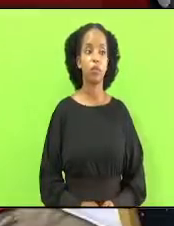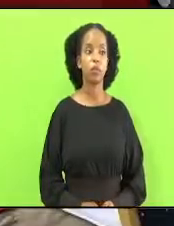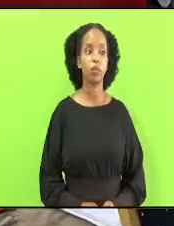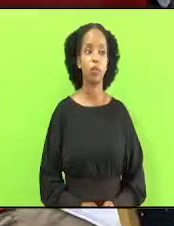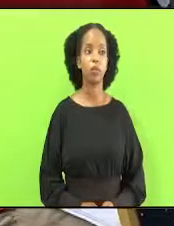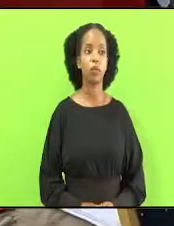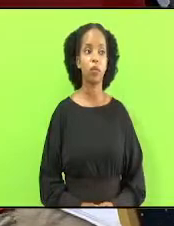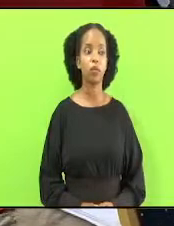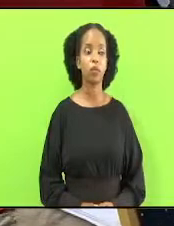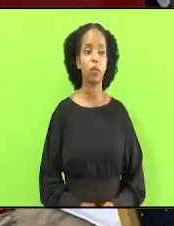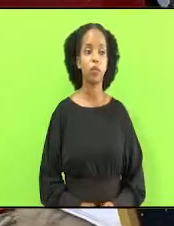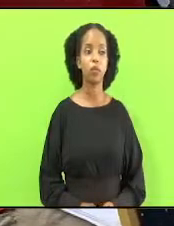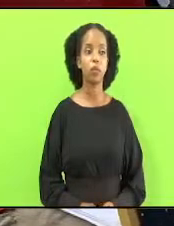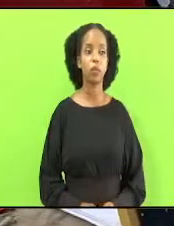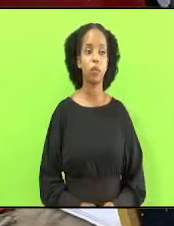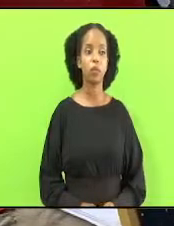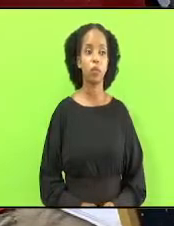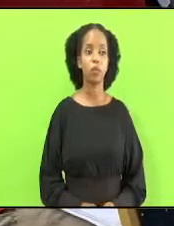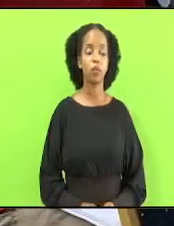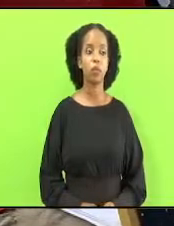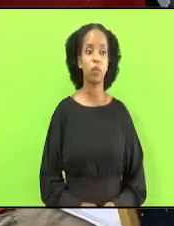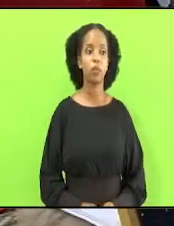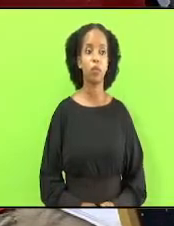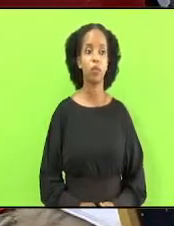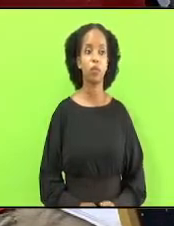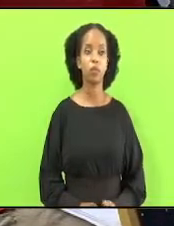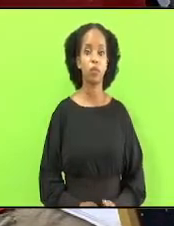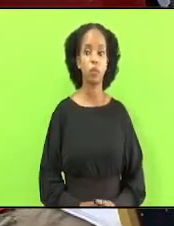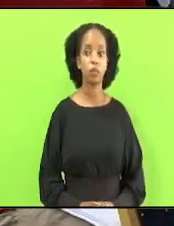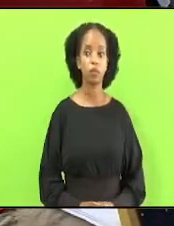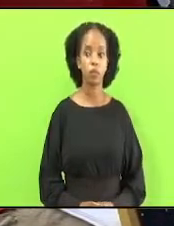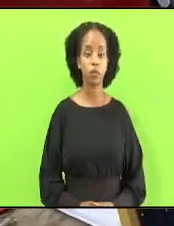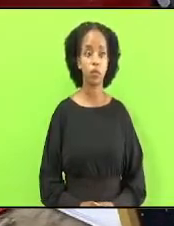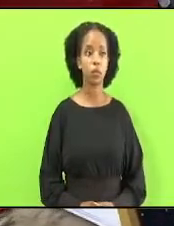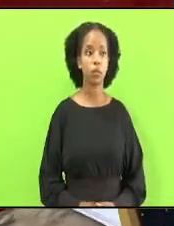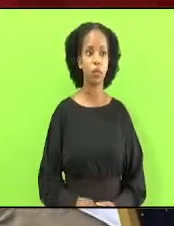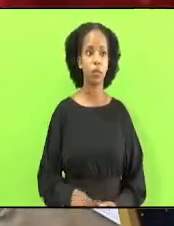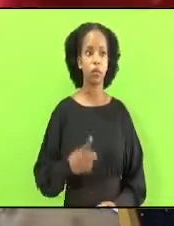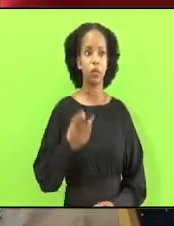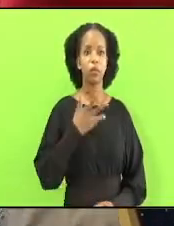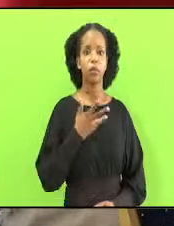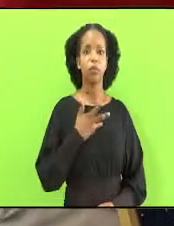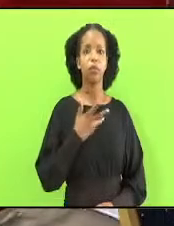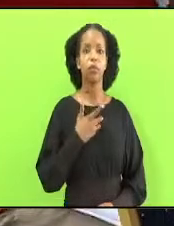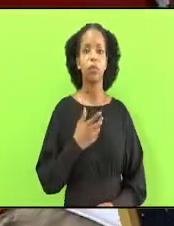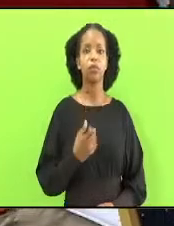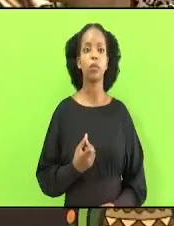Thank you very much. Relebogile. Oh. Ntate wa inouta.